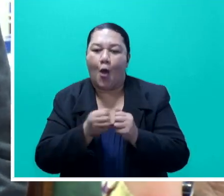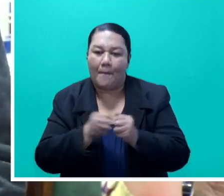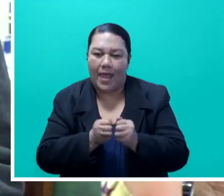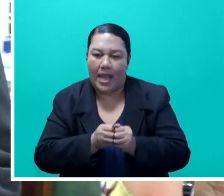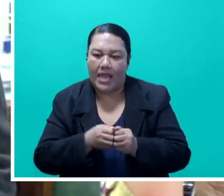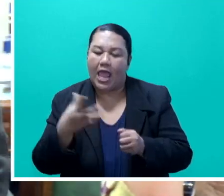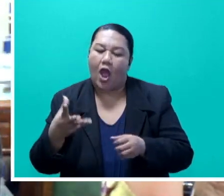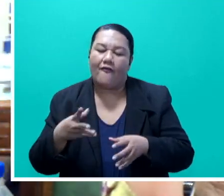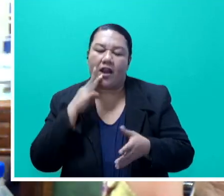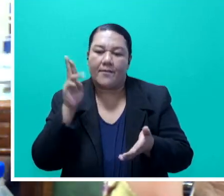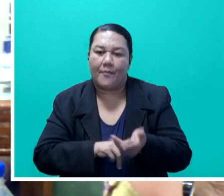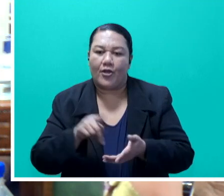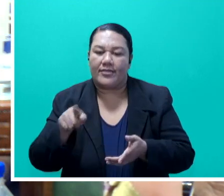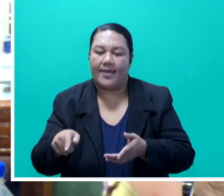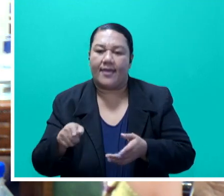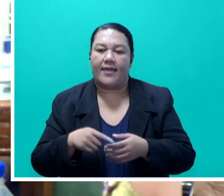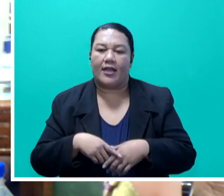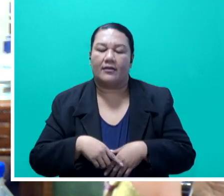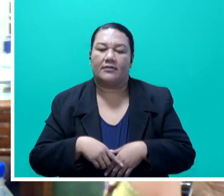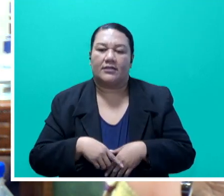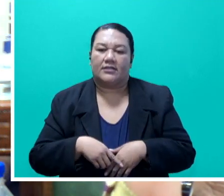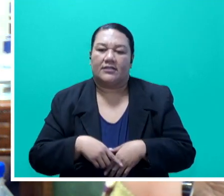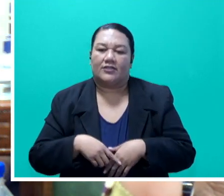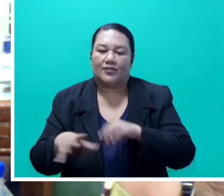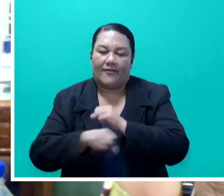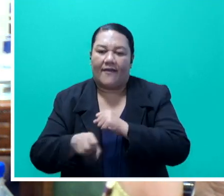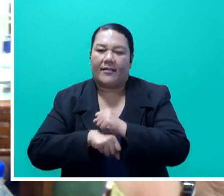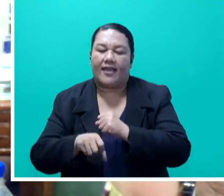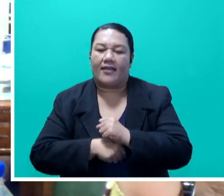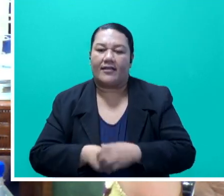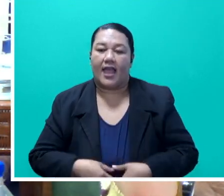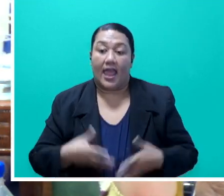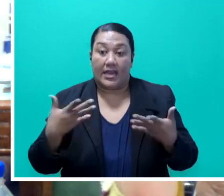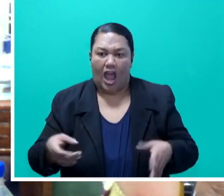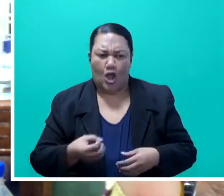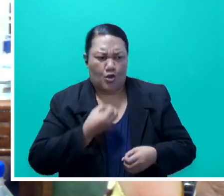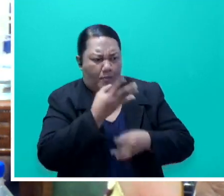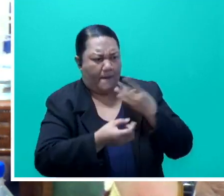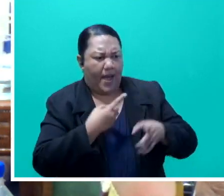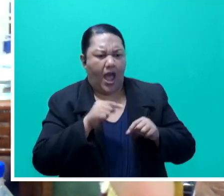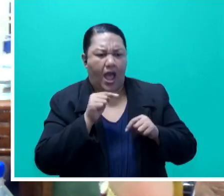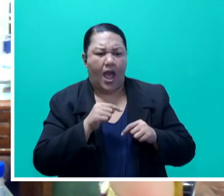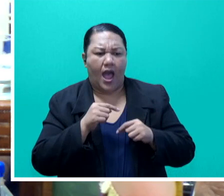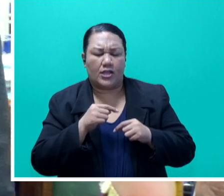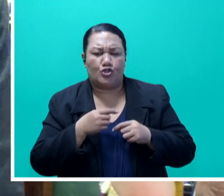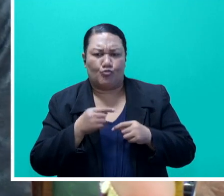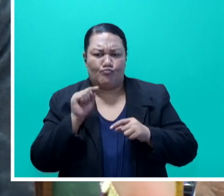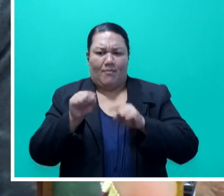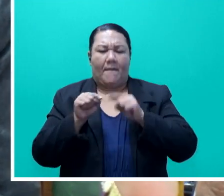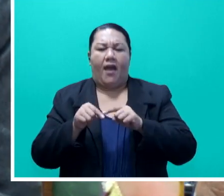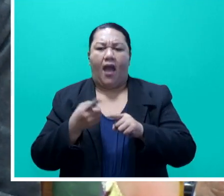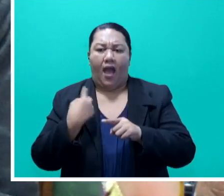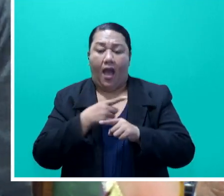government. And they have the audacity to come here and say that we only are selective, it's a political machination that's in